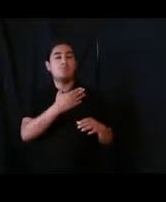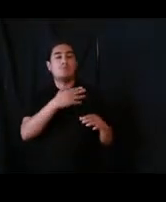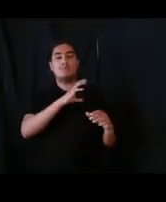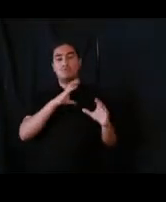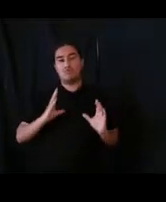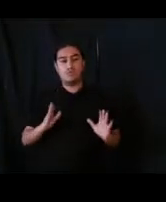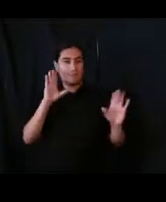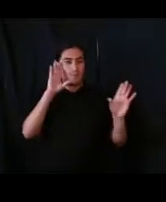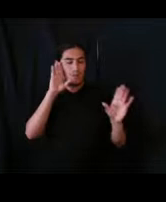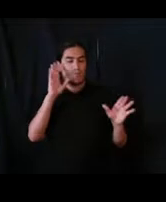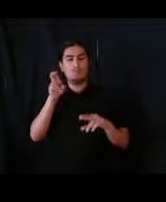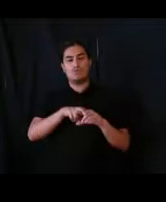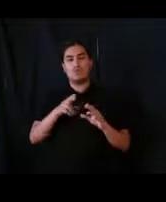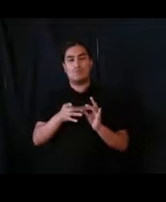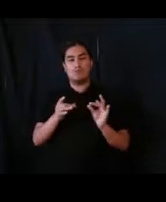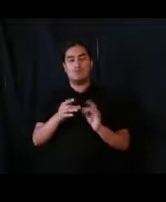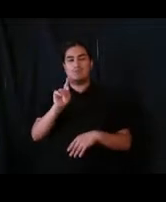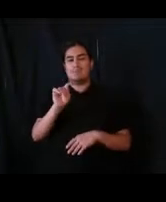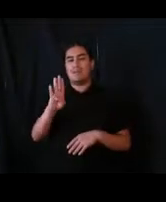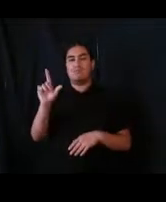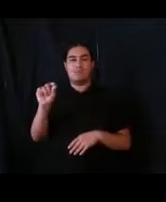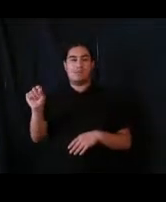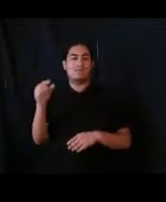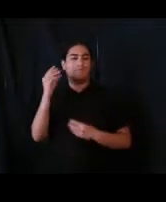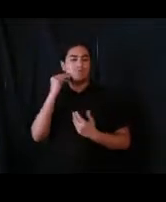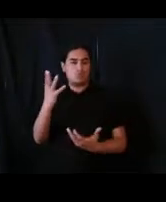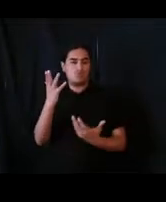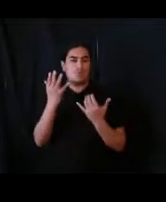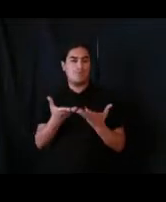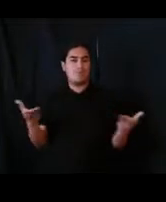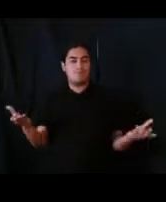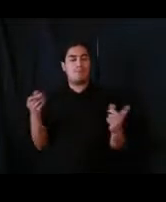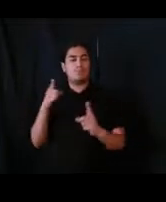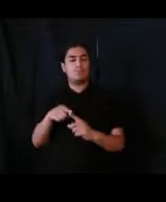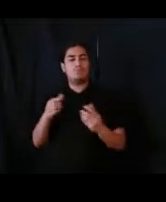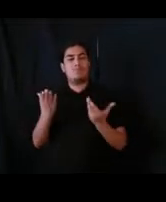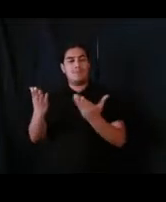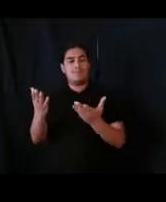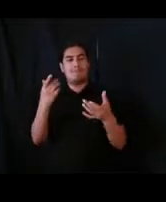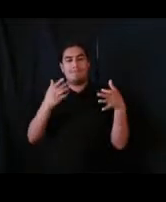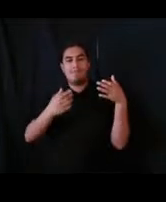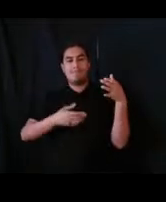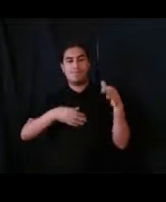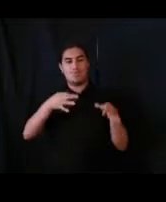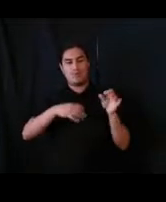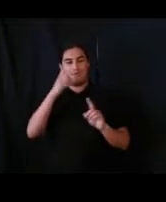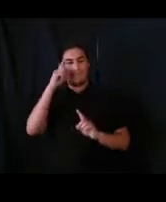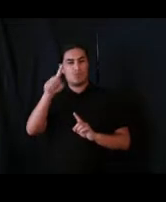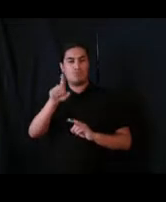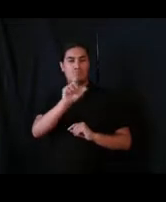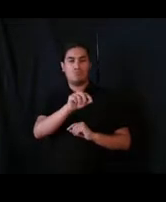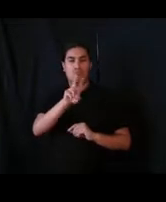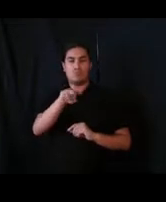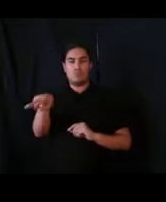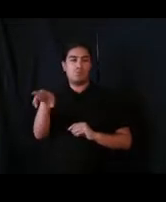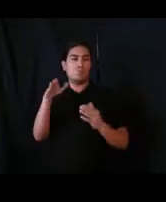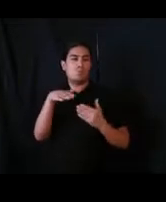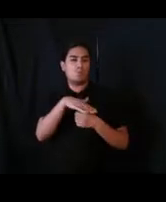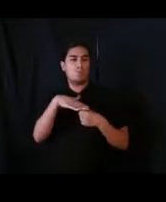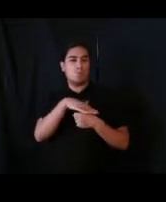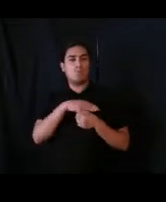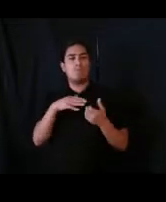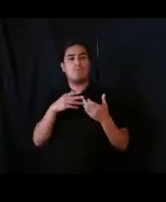as the chair mentioned tab 20 is an informational item to provide a hearing on the proposed 2022 local partnership